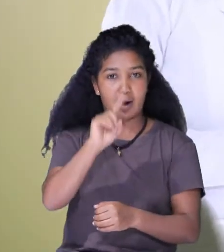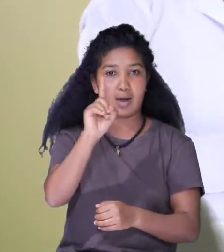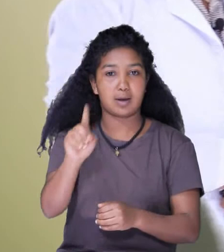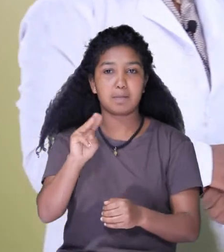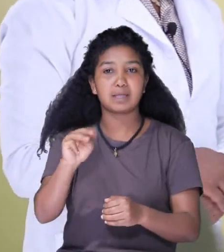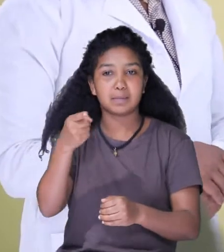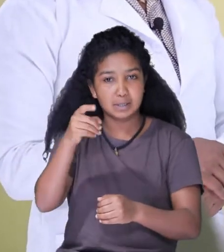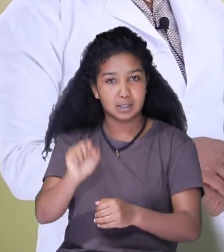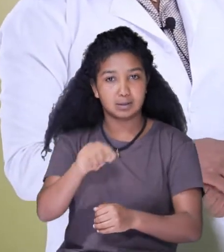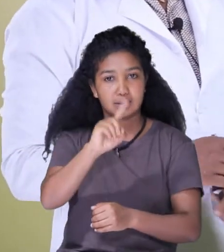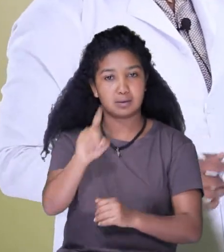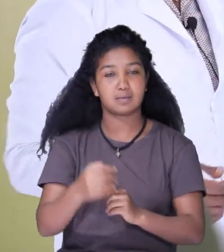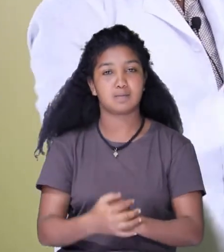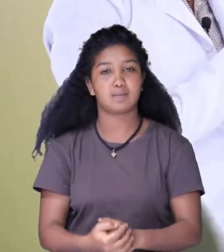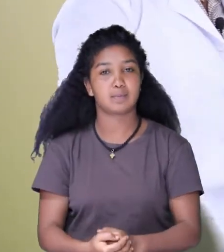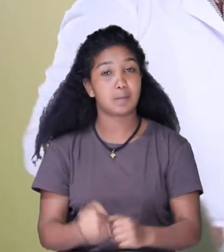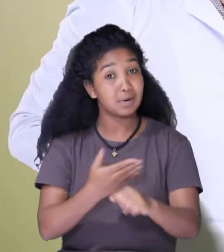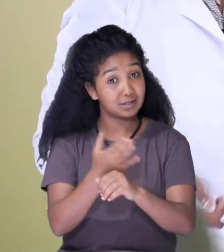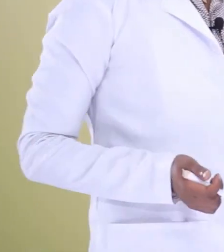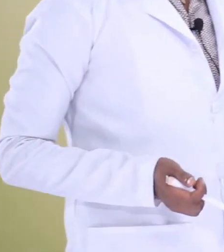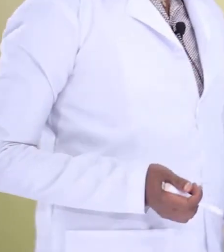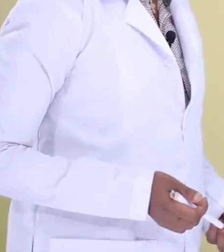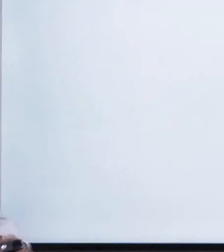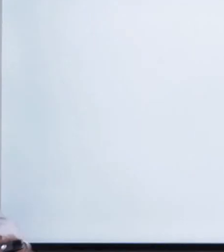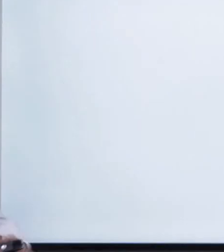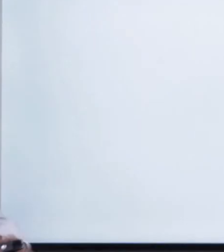349 meter per second? Please try it.